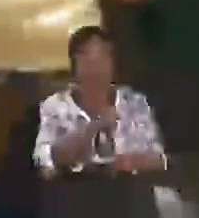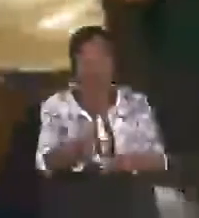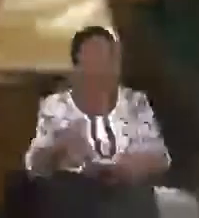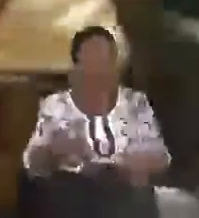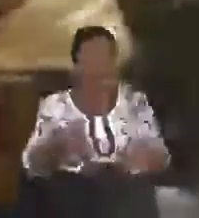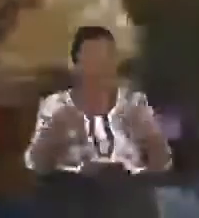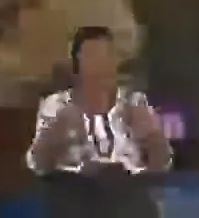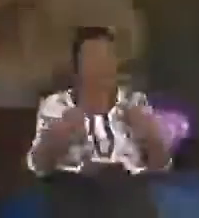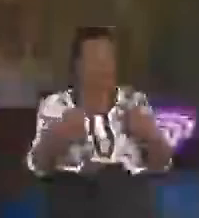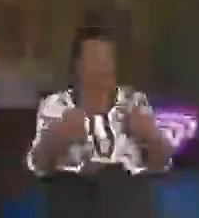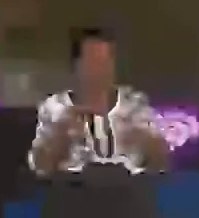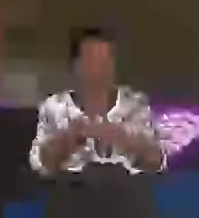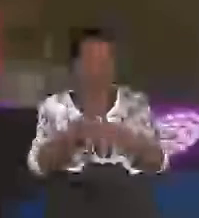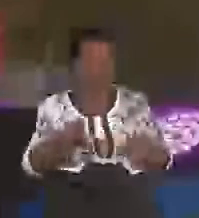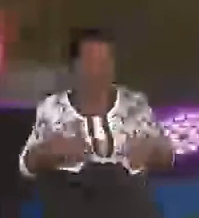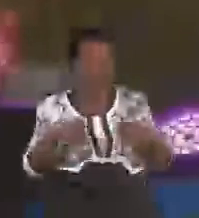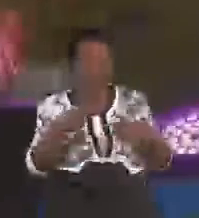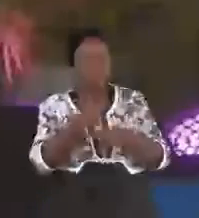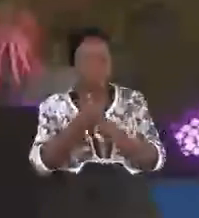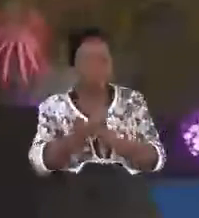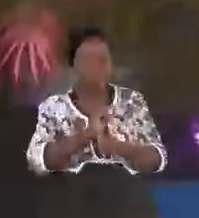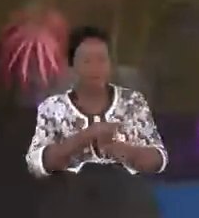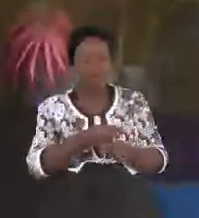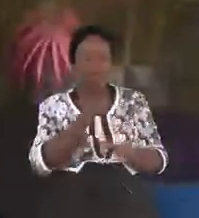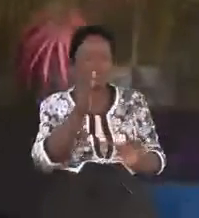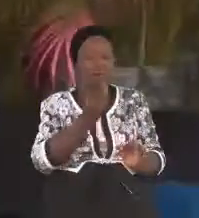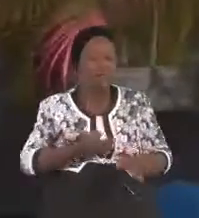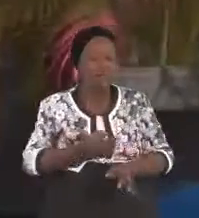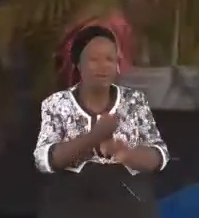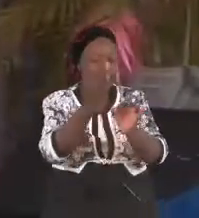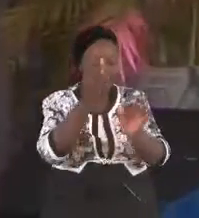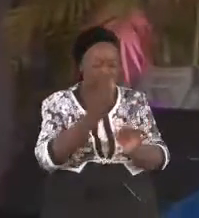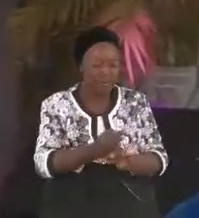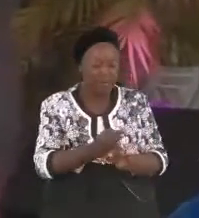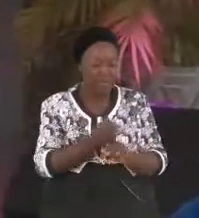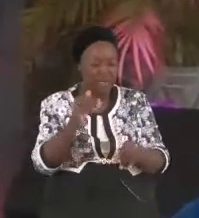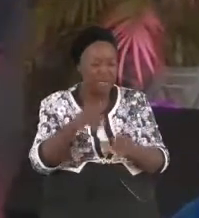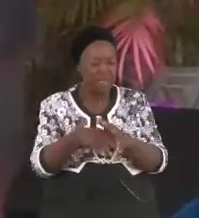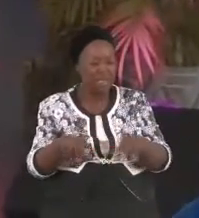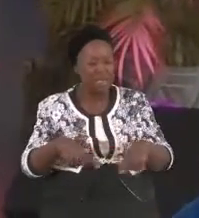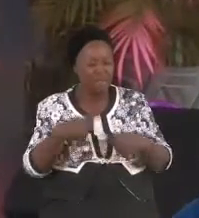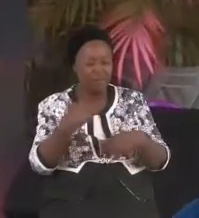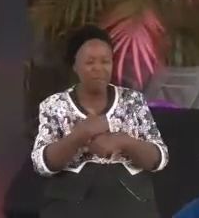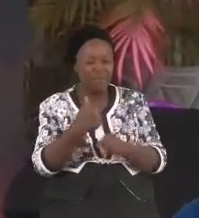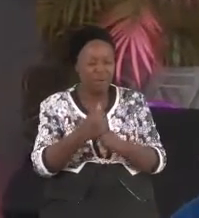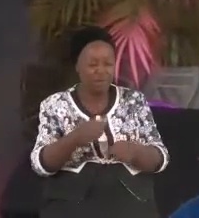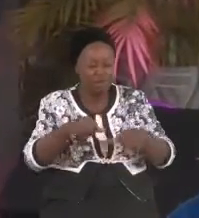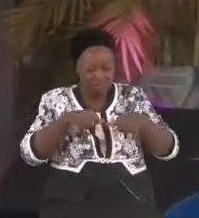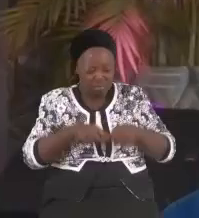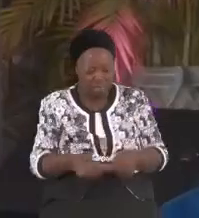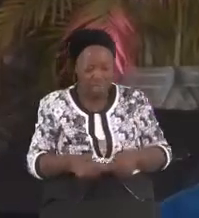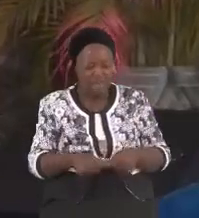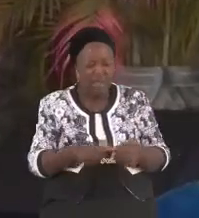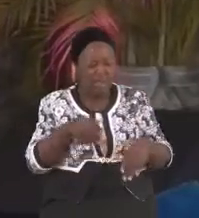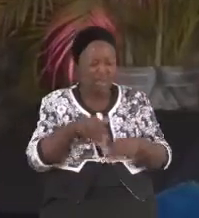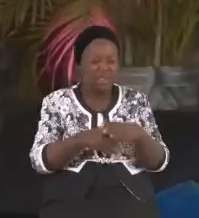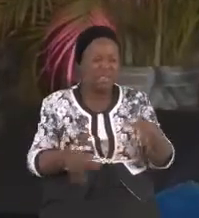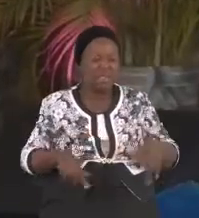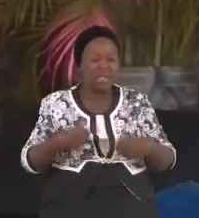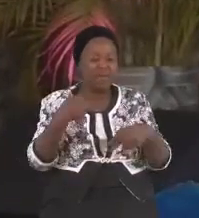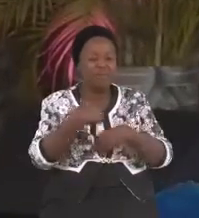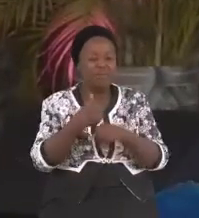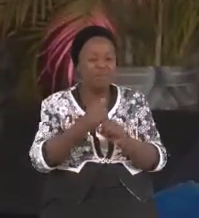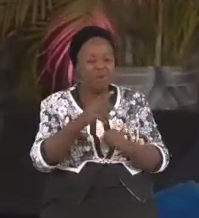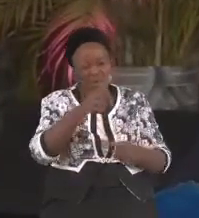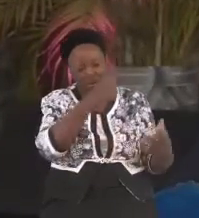us forthright in life may cause steadfast in life may cause courageous in